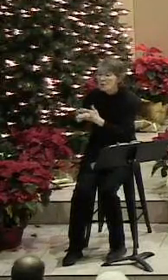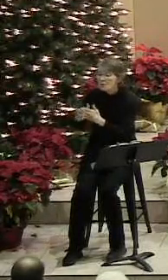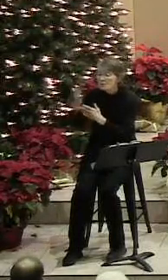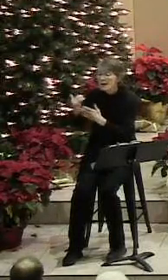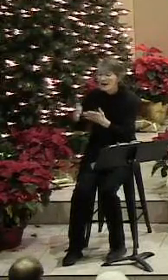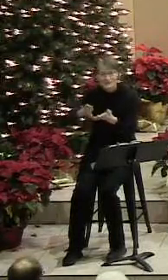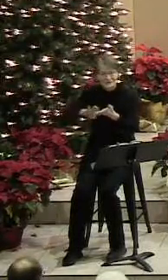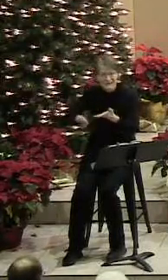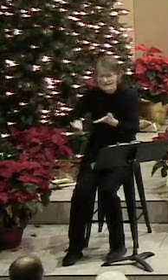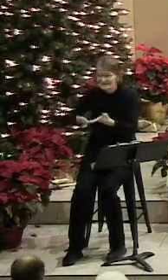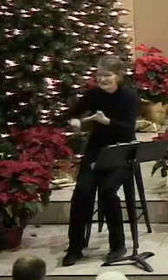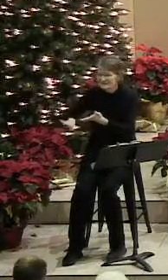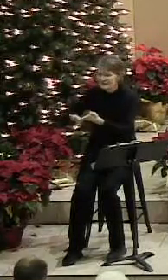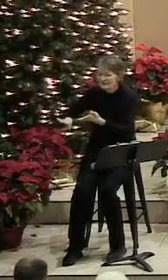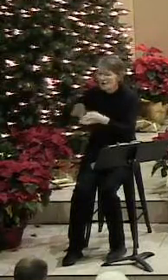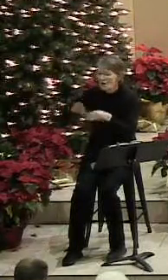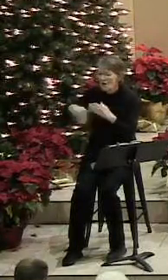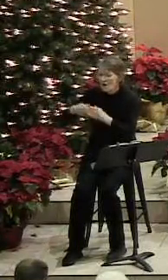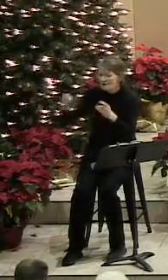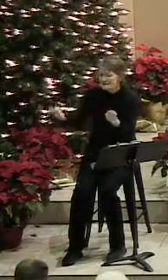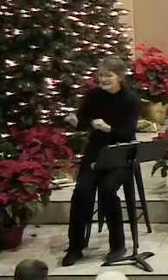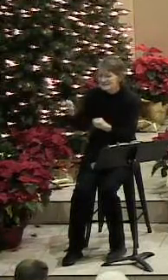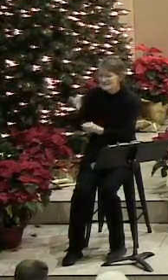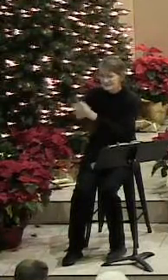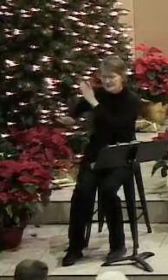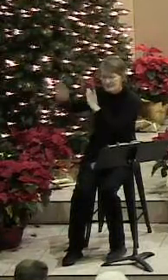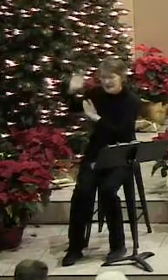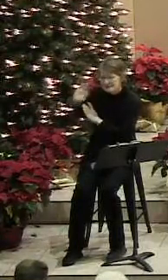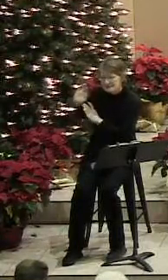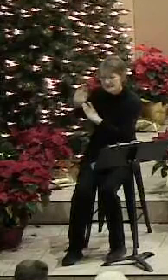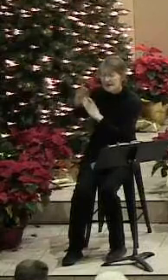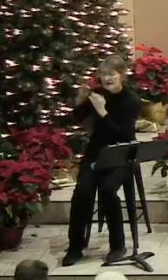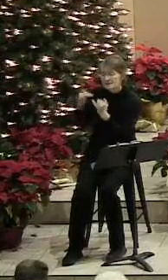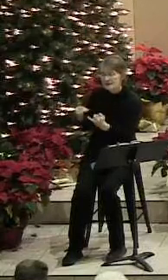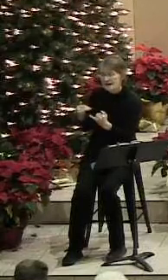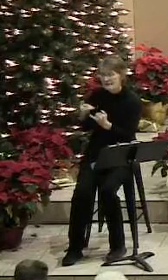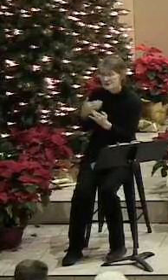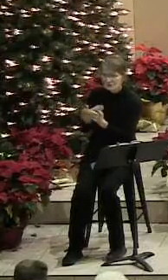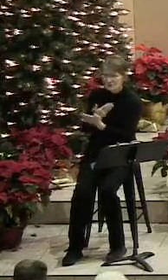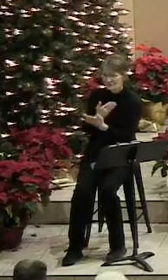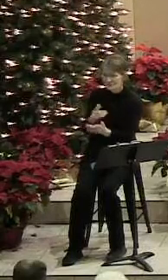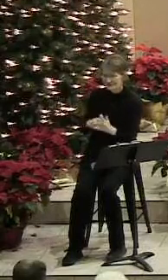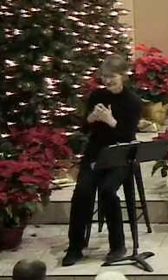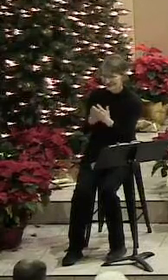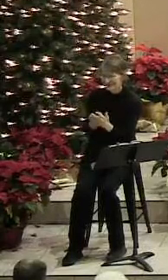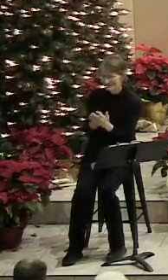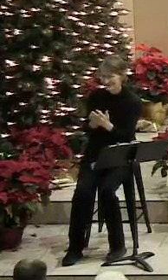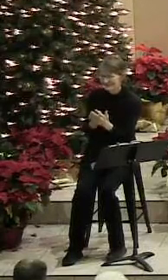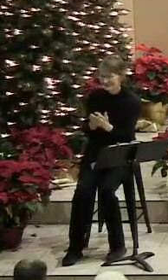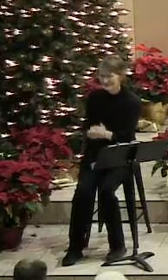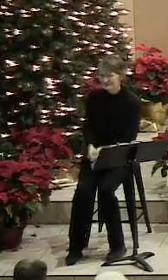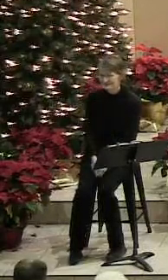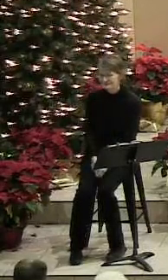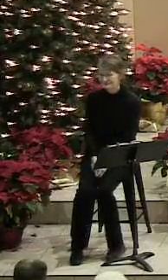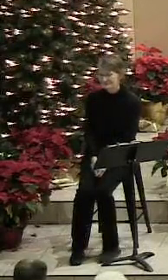sin, slavery to death, slavery to the past. And now there's the fresh start.